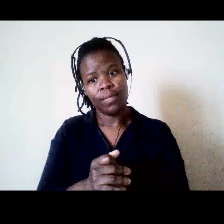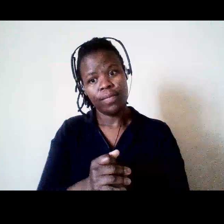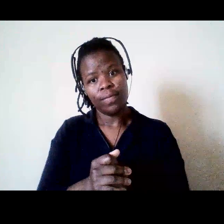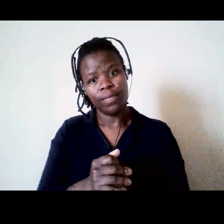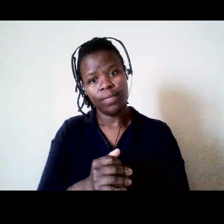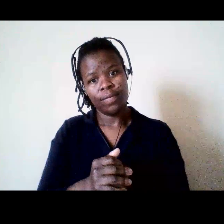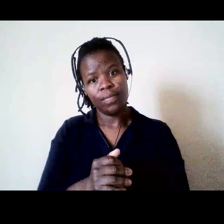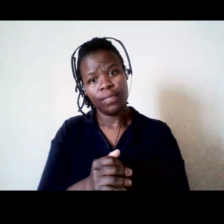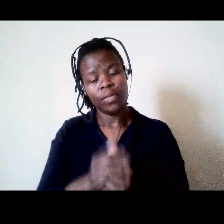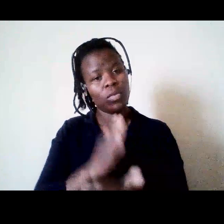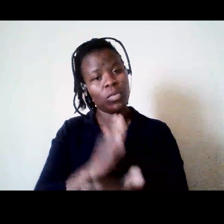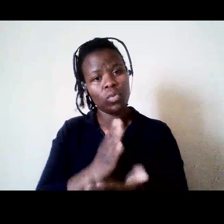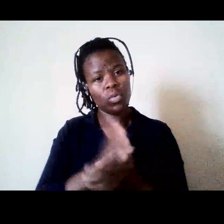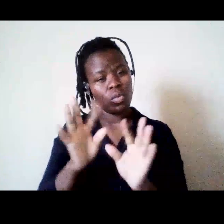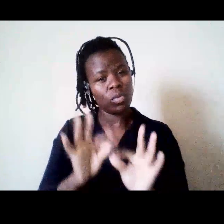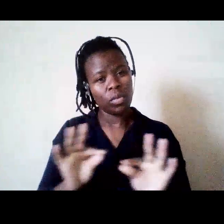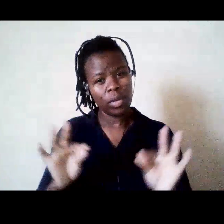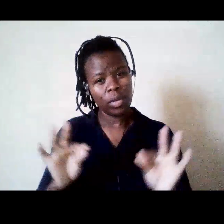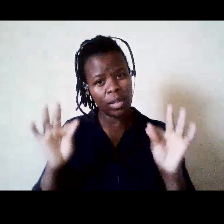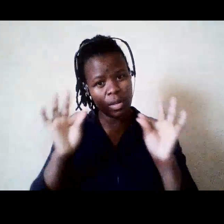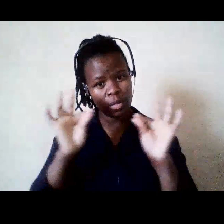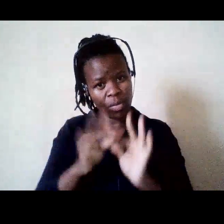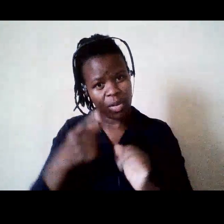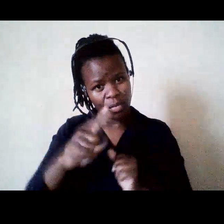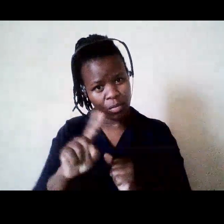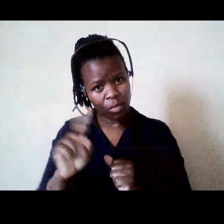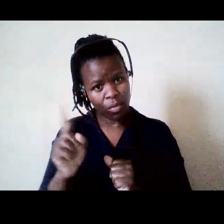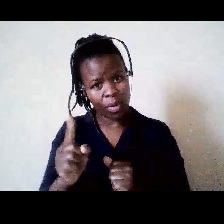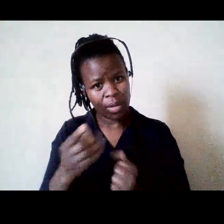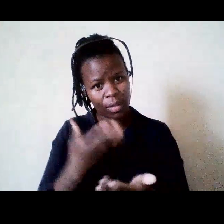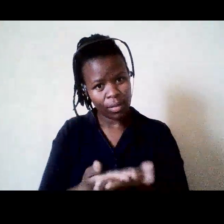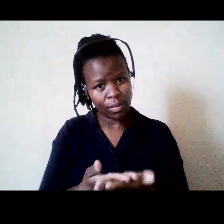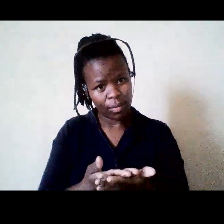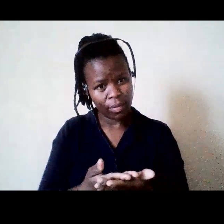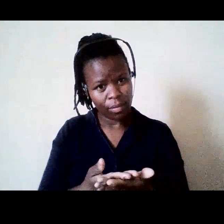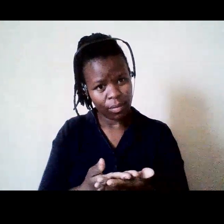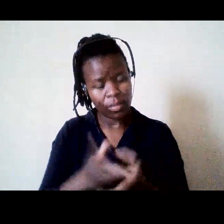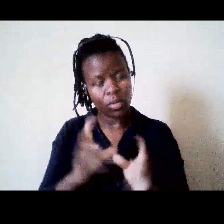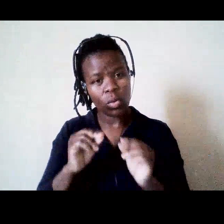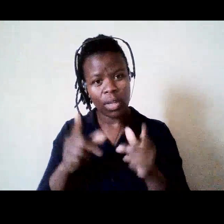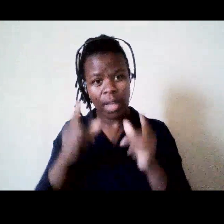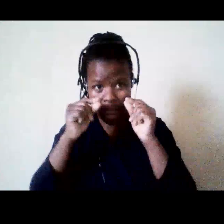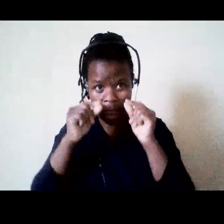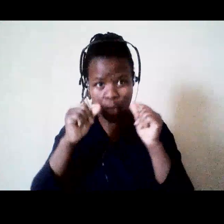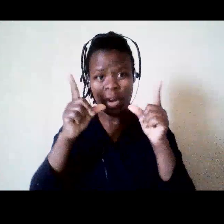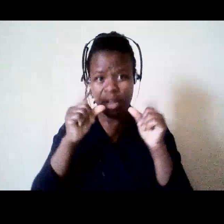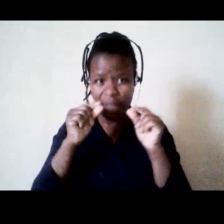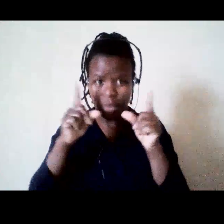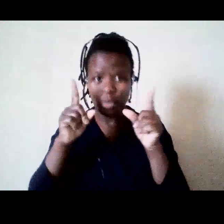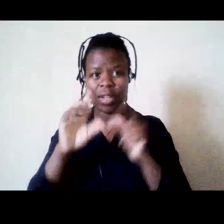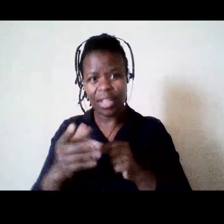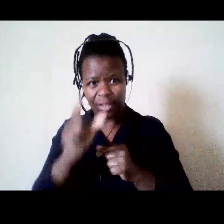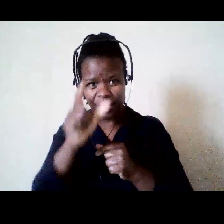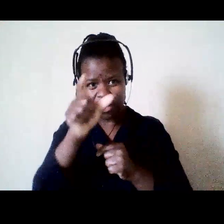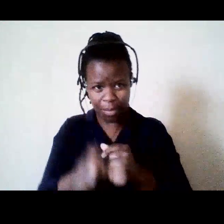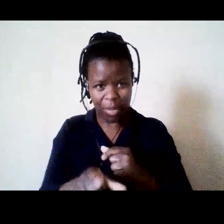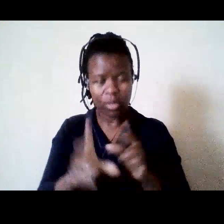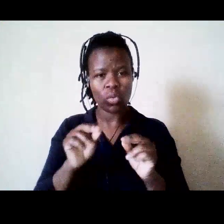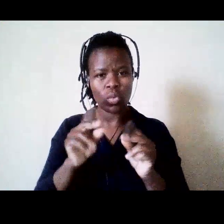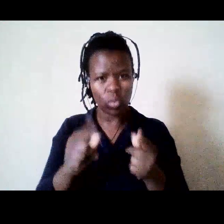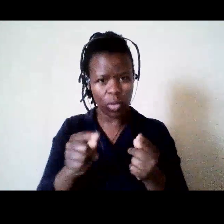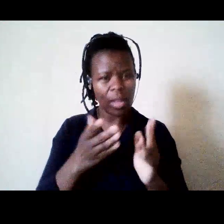of raising awareness. Because you're right, if someone goes in and is talking about, oh, they can't do this, oh,